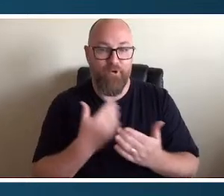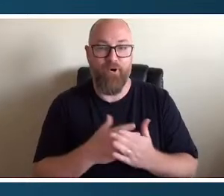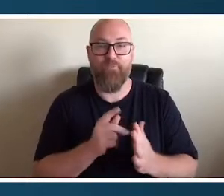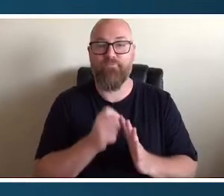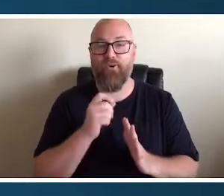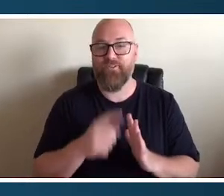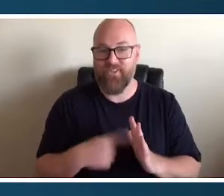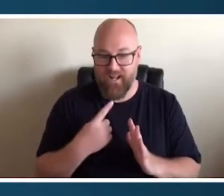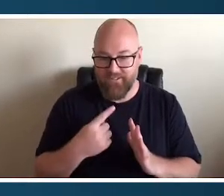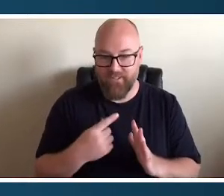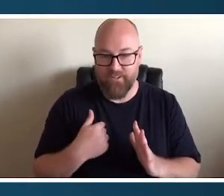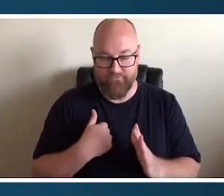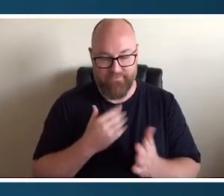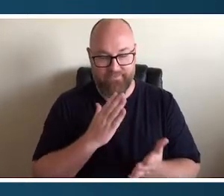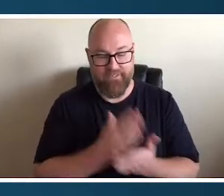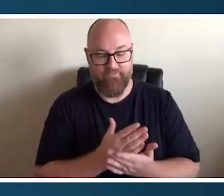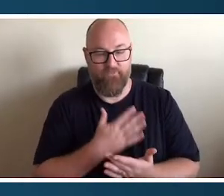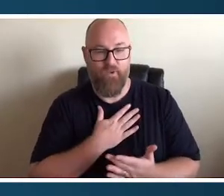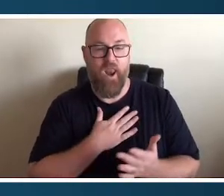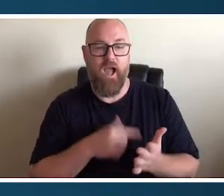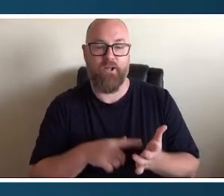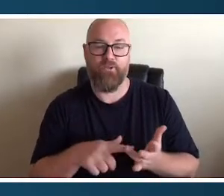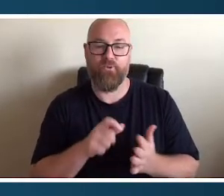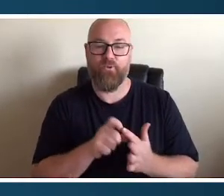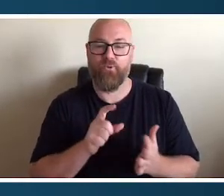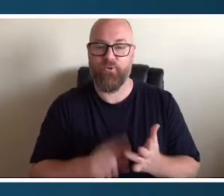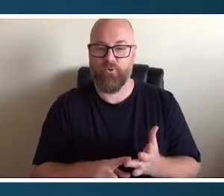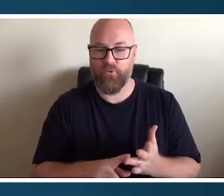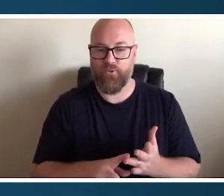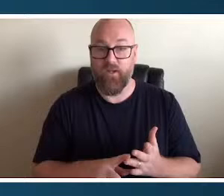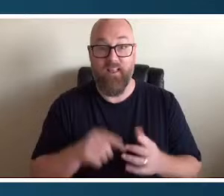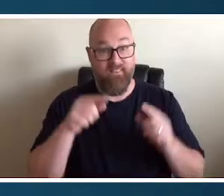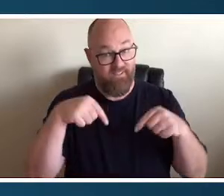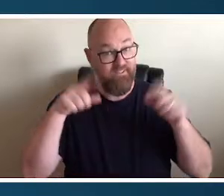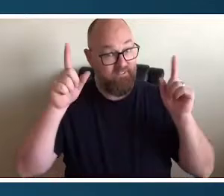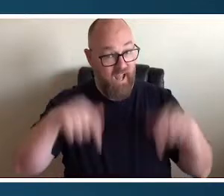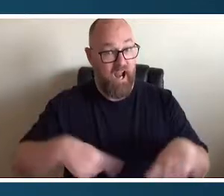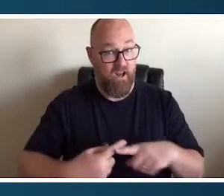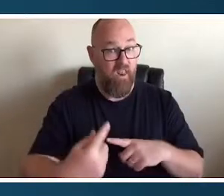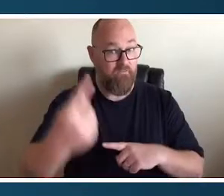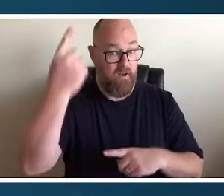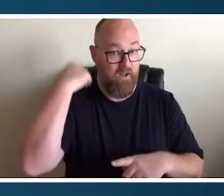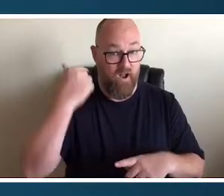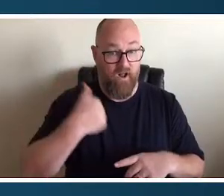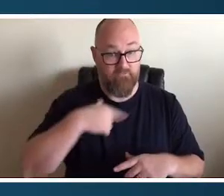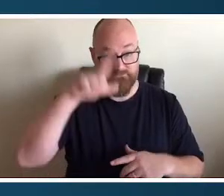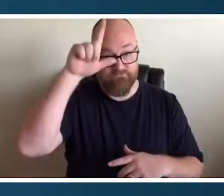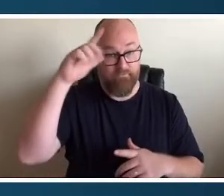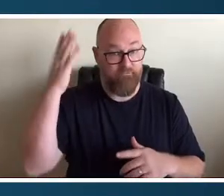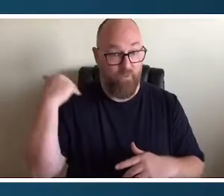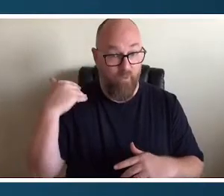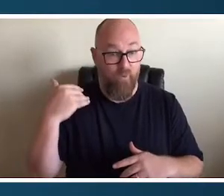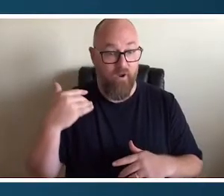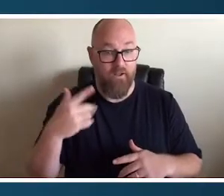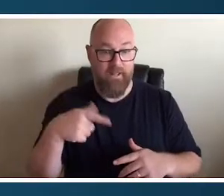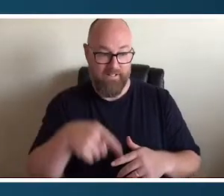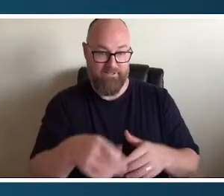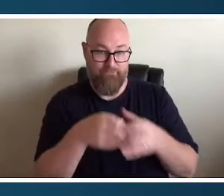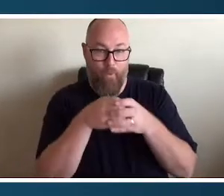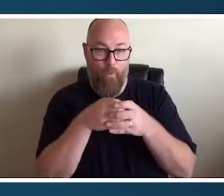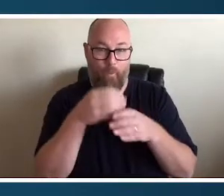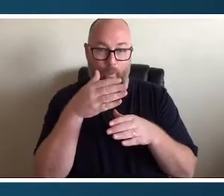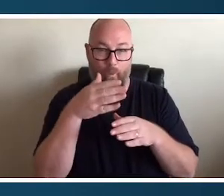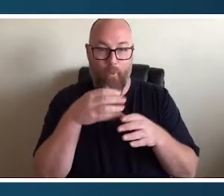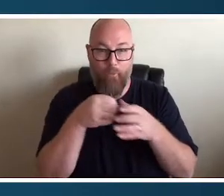phase, it's something we definitely like to do and try and do. Started quite a while ago. I was new back here. It's a small team, as you see. But it's definitely something that